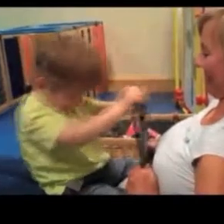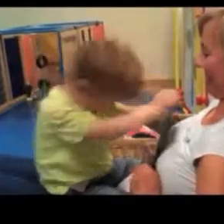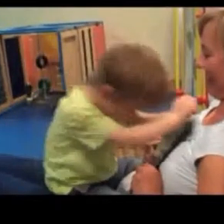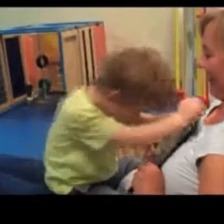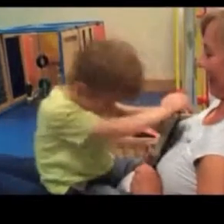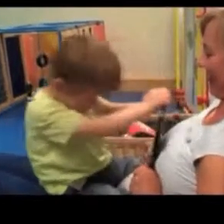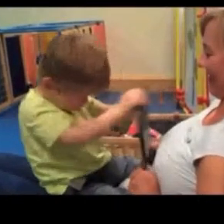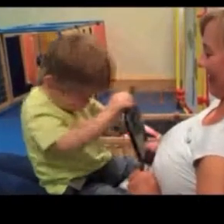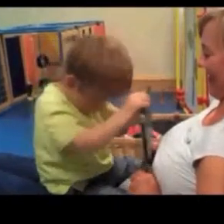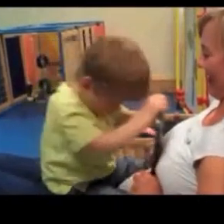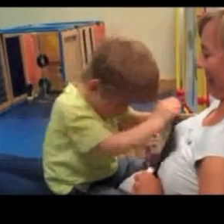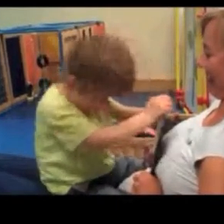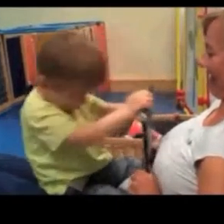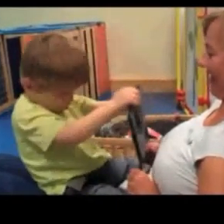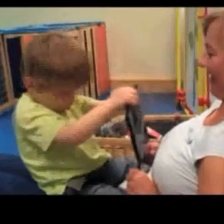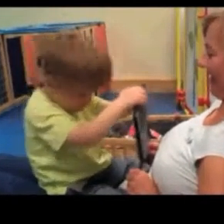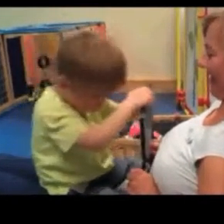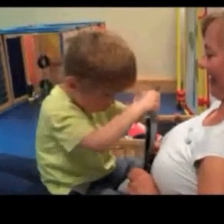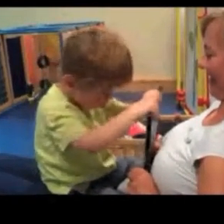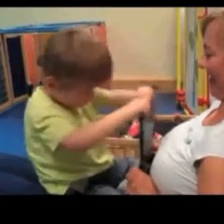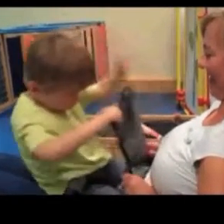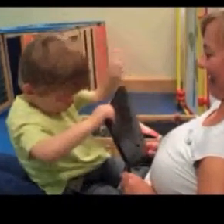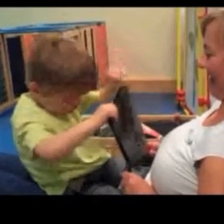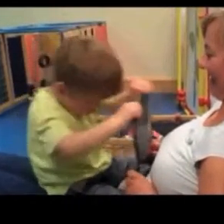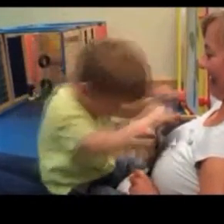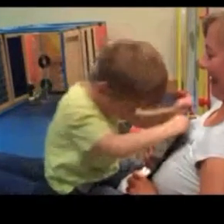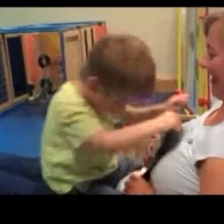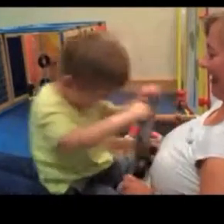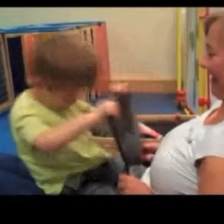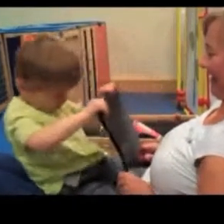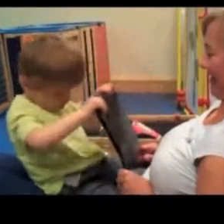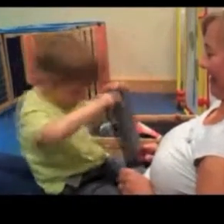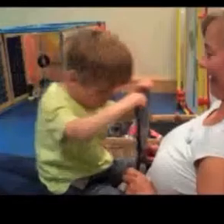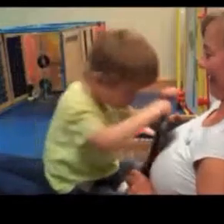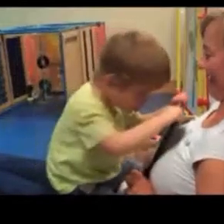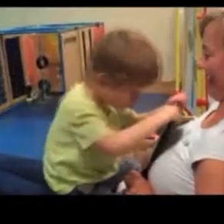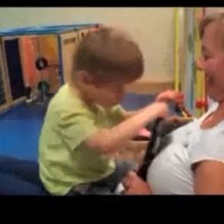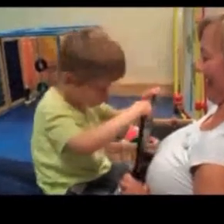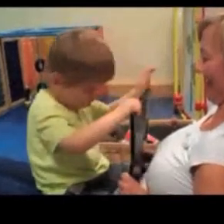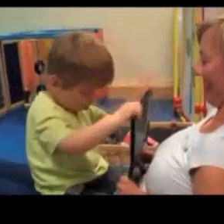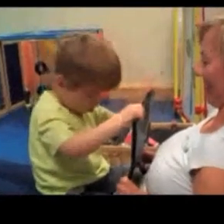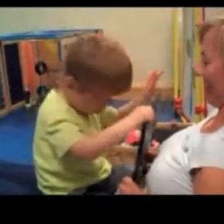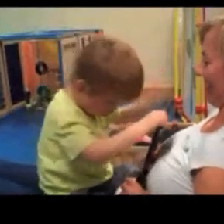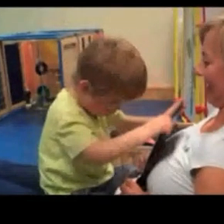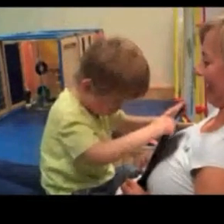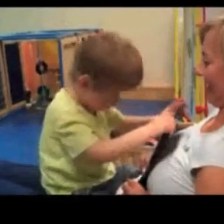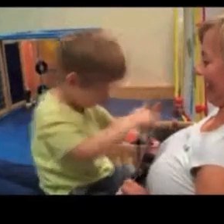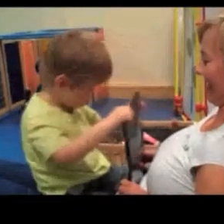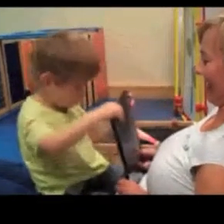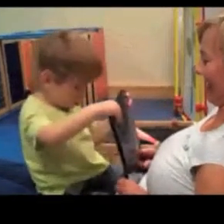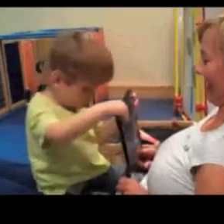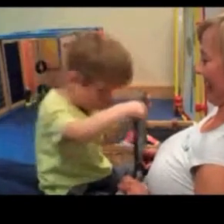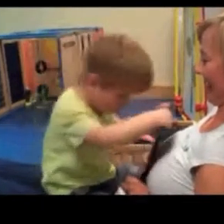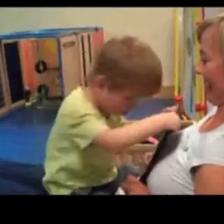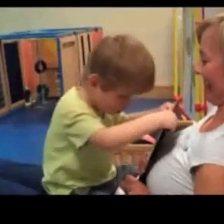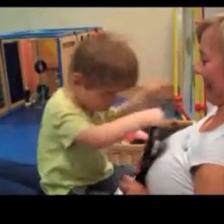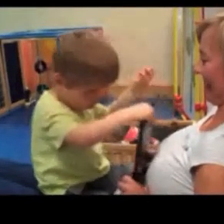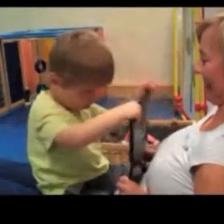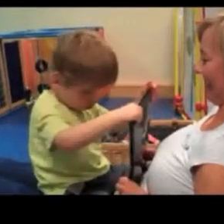has encouraged him to explore and find out about the world around him. Some of the best toys are simple,